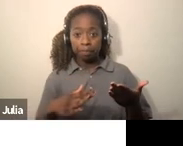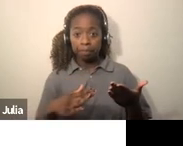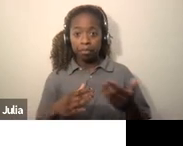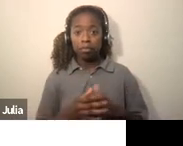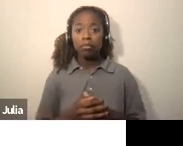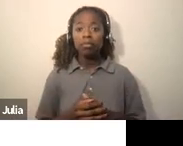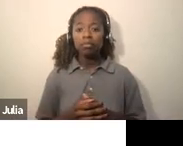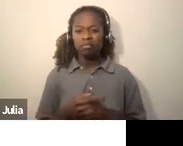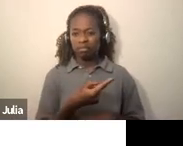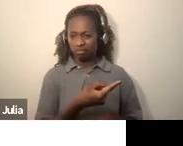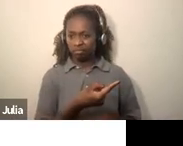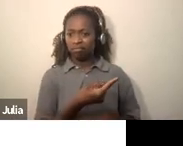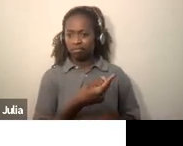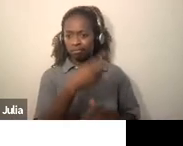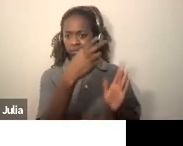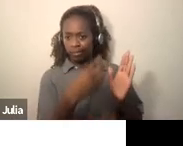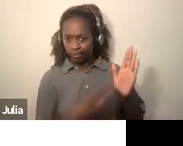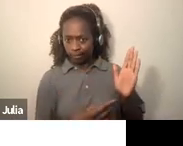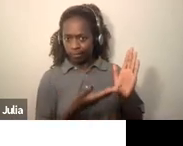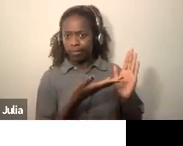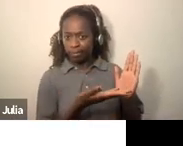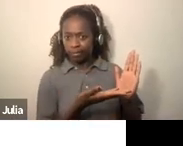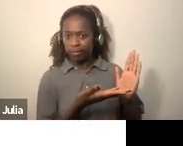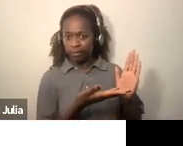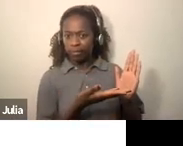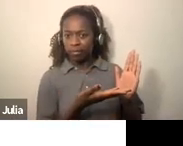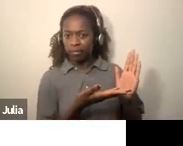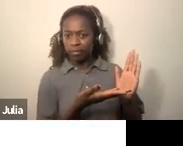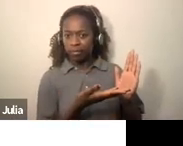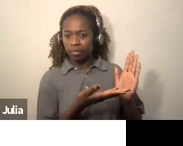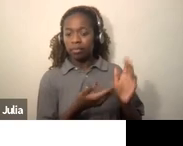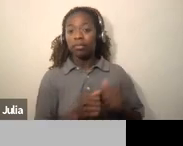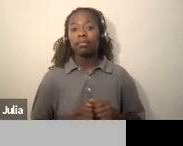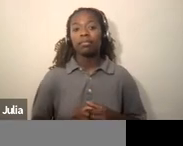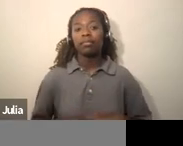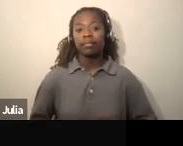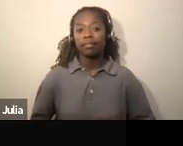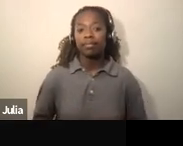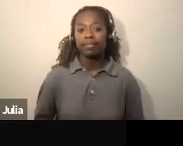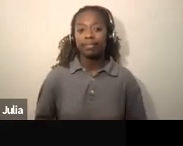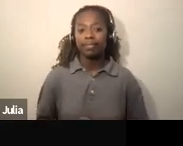schools to build a more connected relationship with students next slide